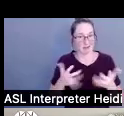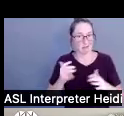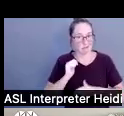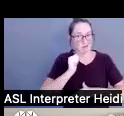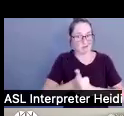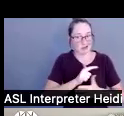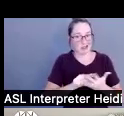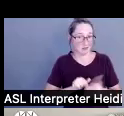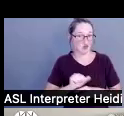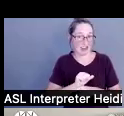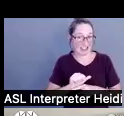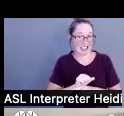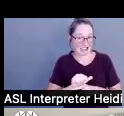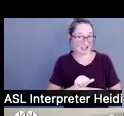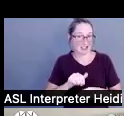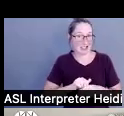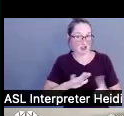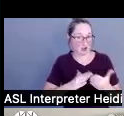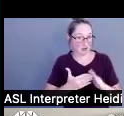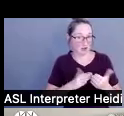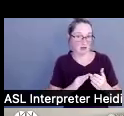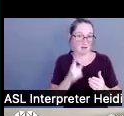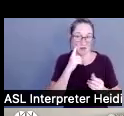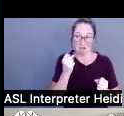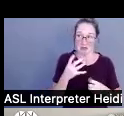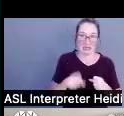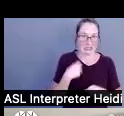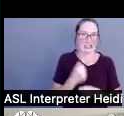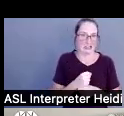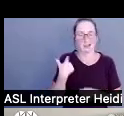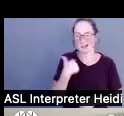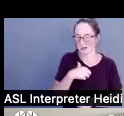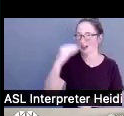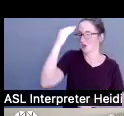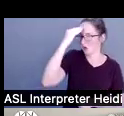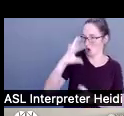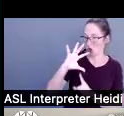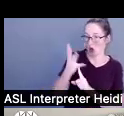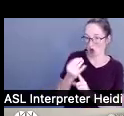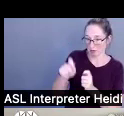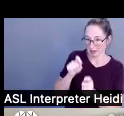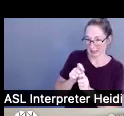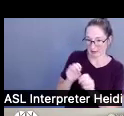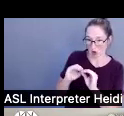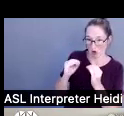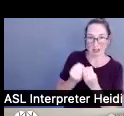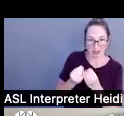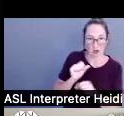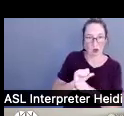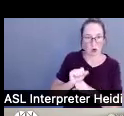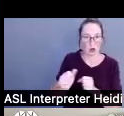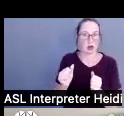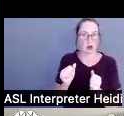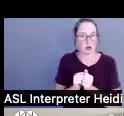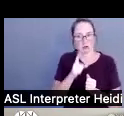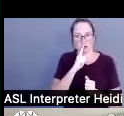these practices in their communities for many years. And we know that culturally specific organizations working with